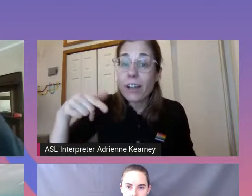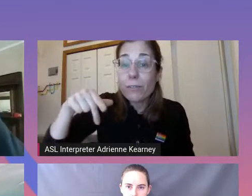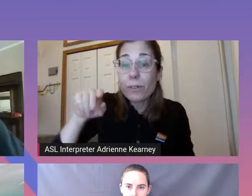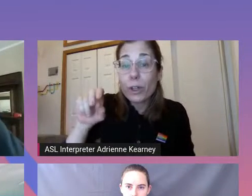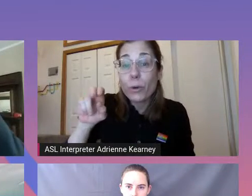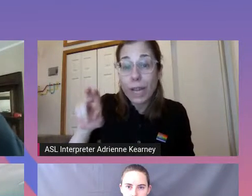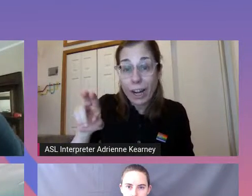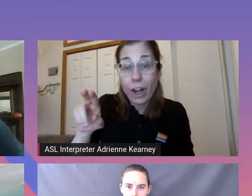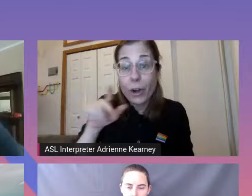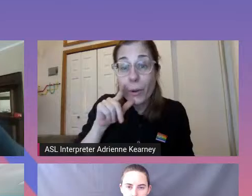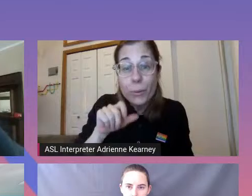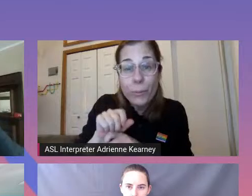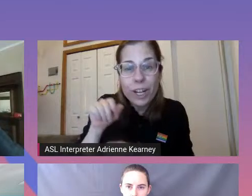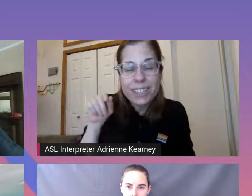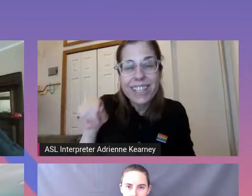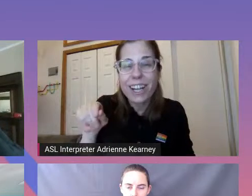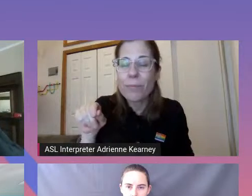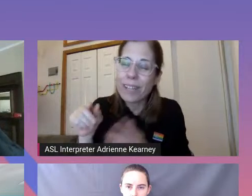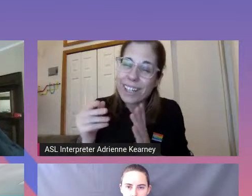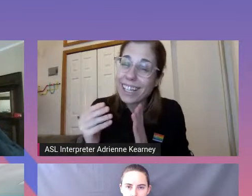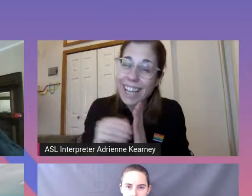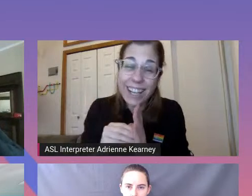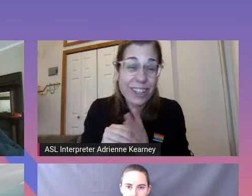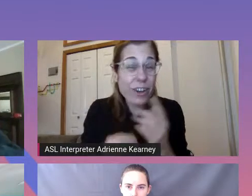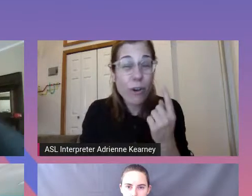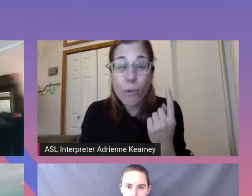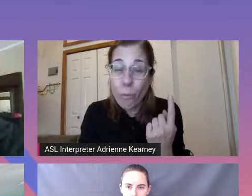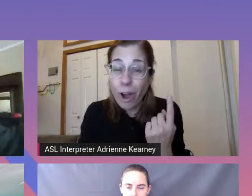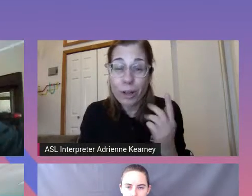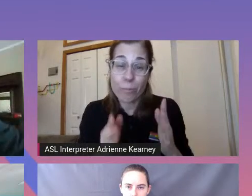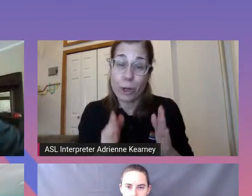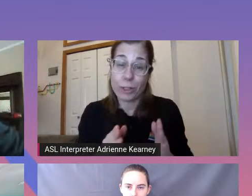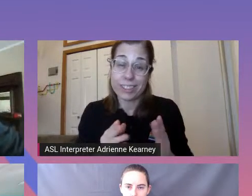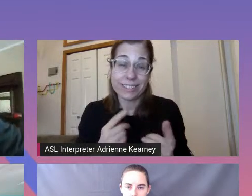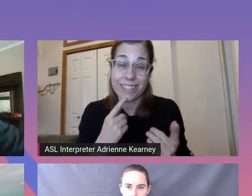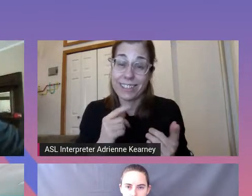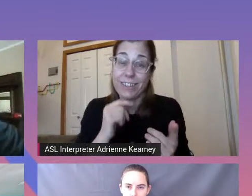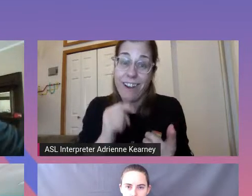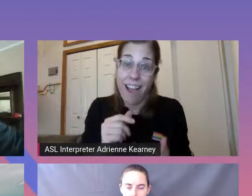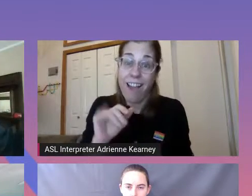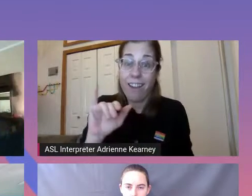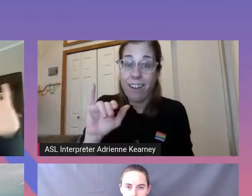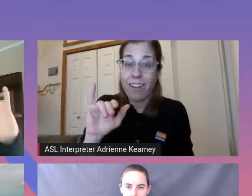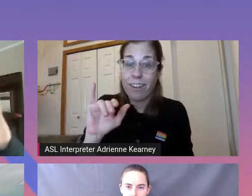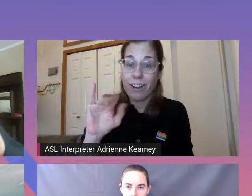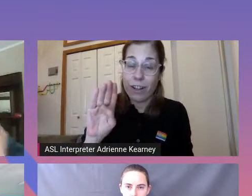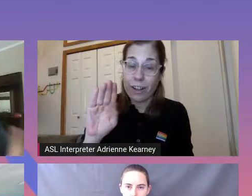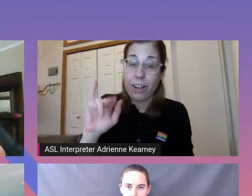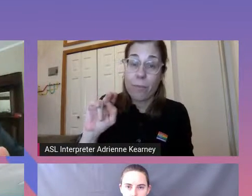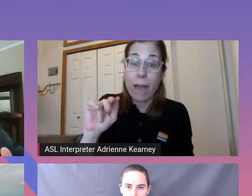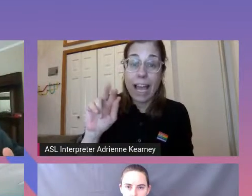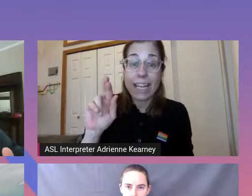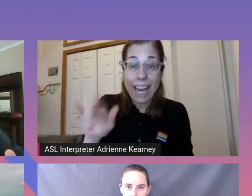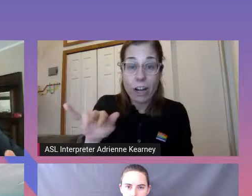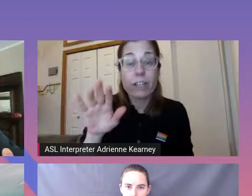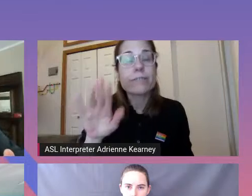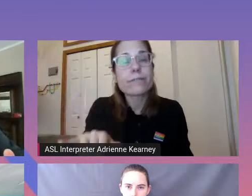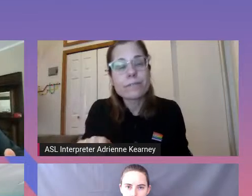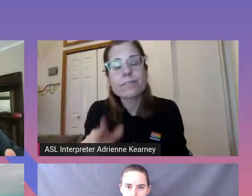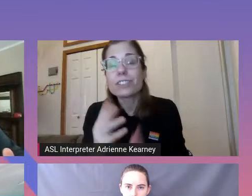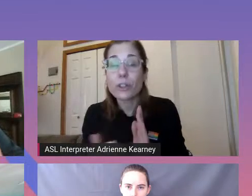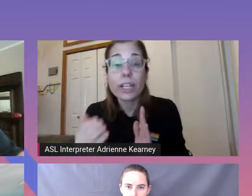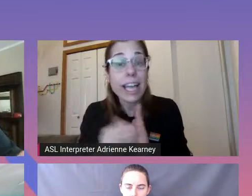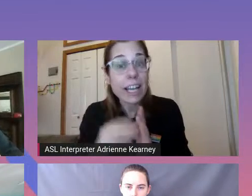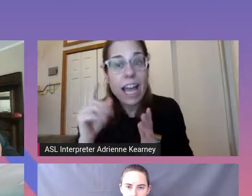non-binary. And so I was like, we gotta take care of some staff education, and we've got to ensure that when these folks are